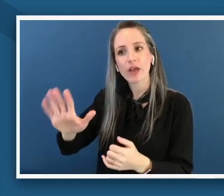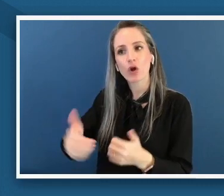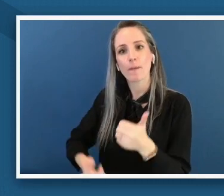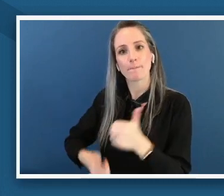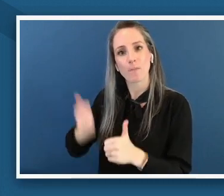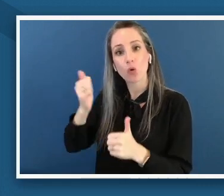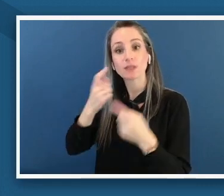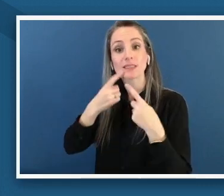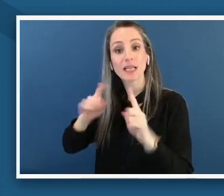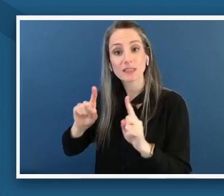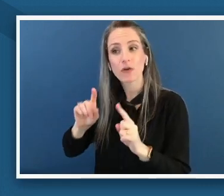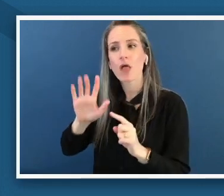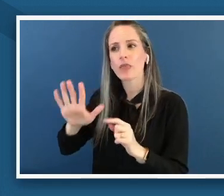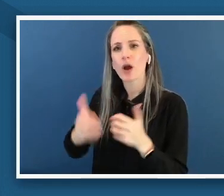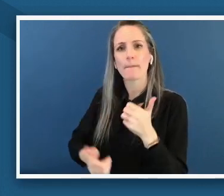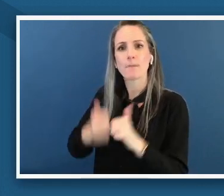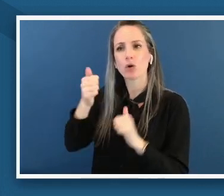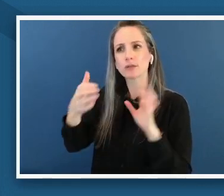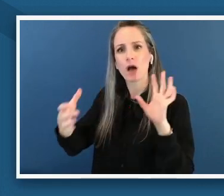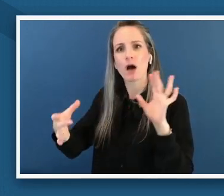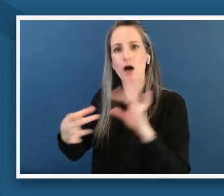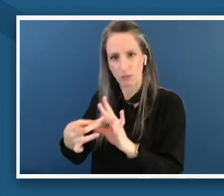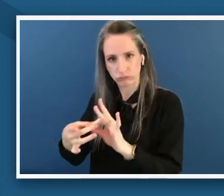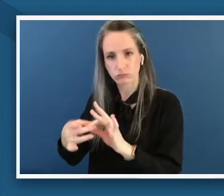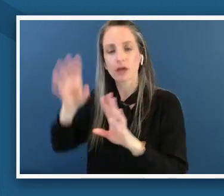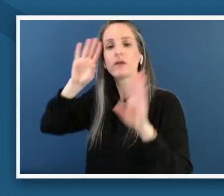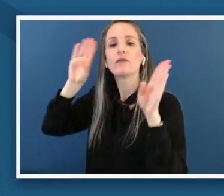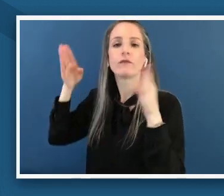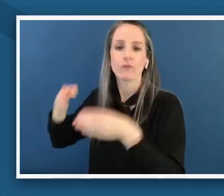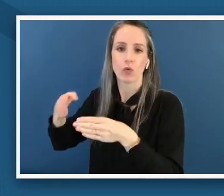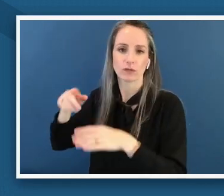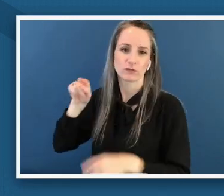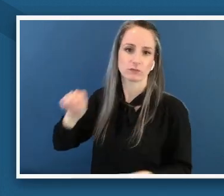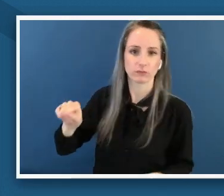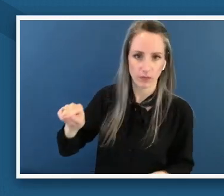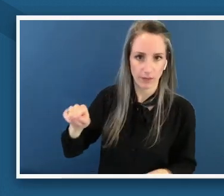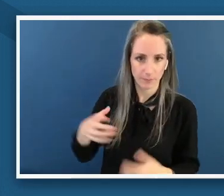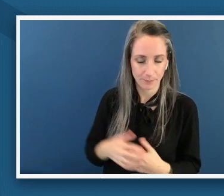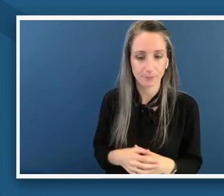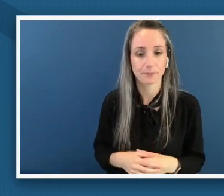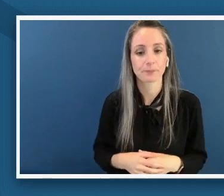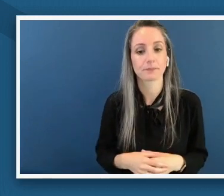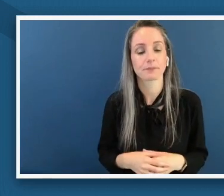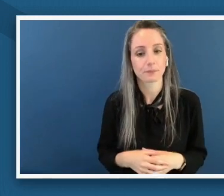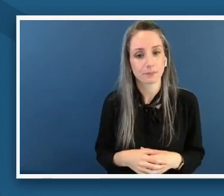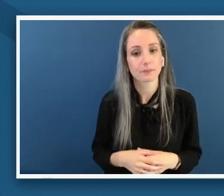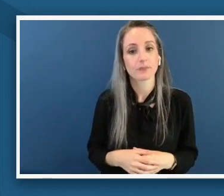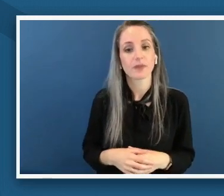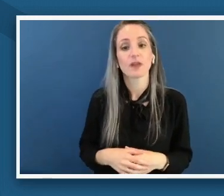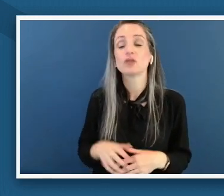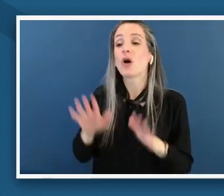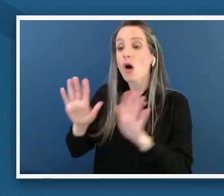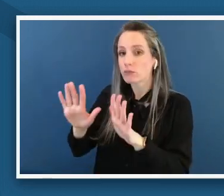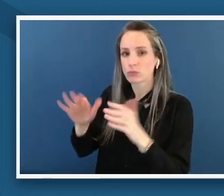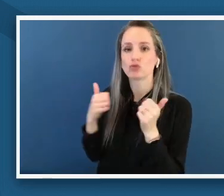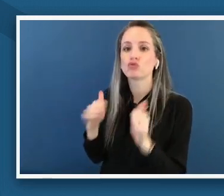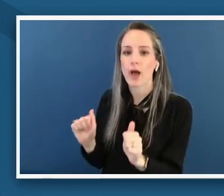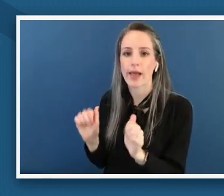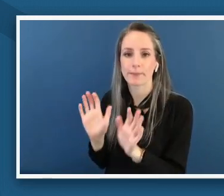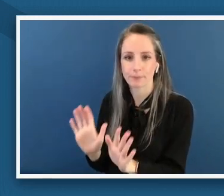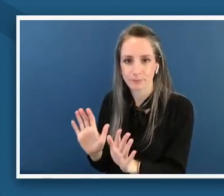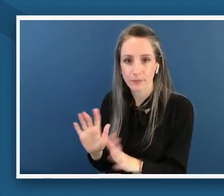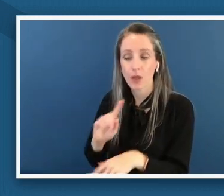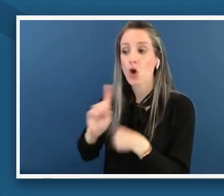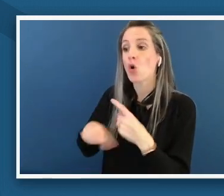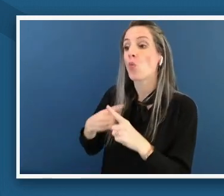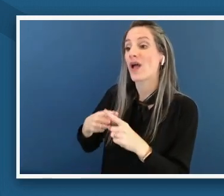if that makes sense. Yeah. And so that made it different. So I'm like, okay, you're going to try it, but your focus area, when this is all